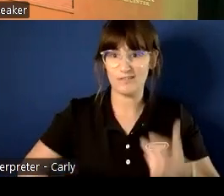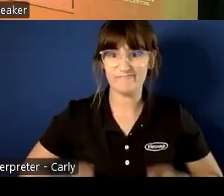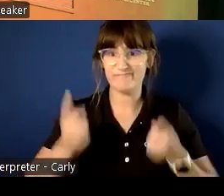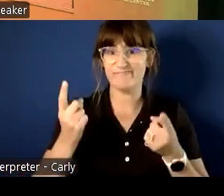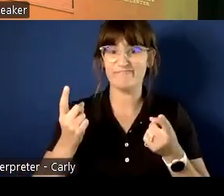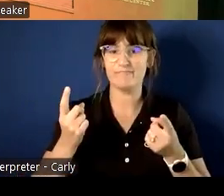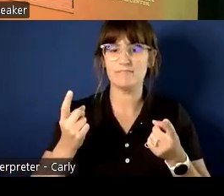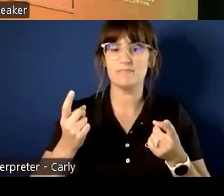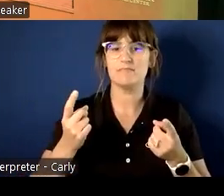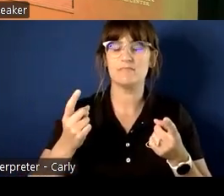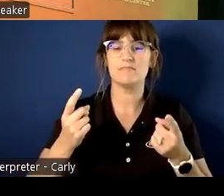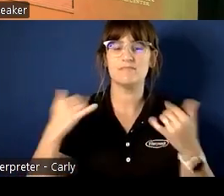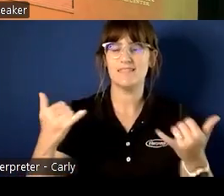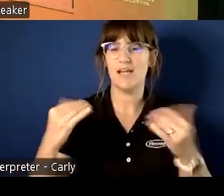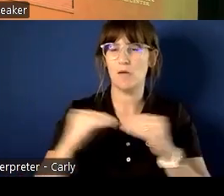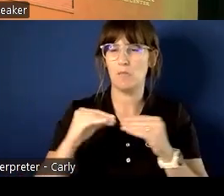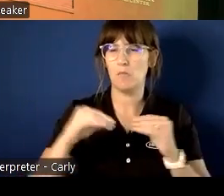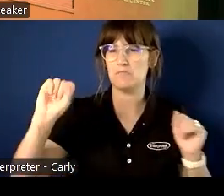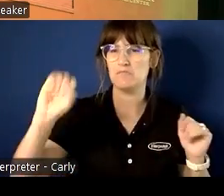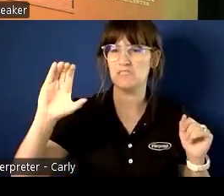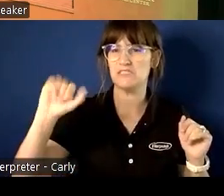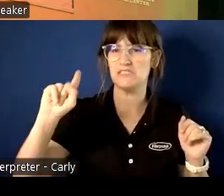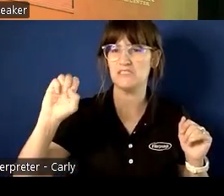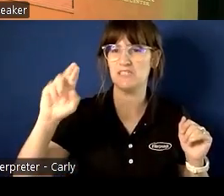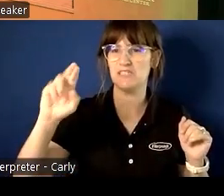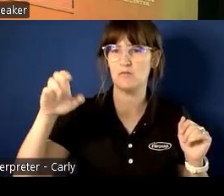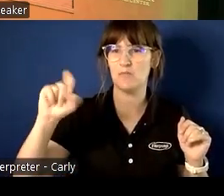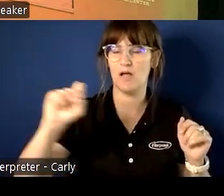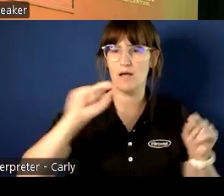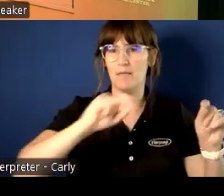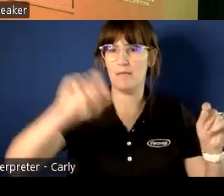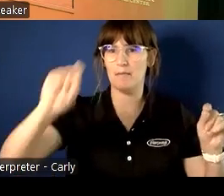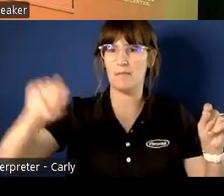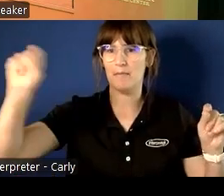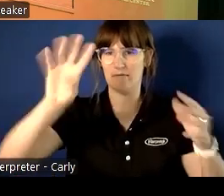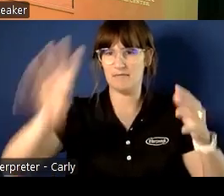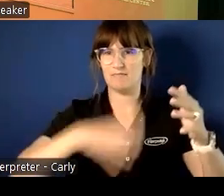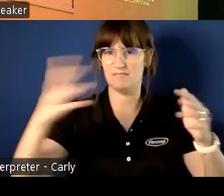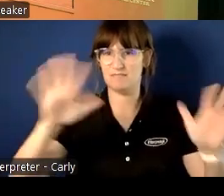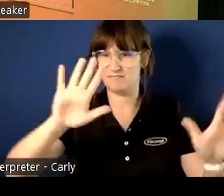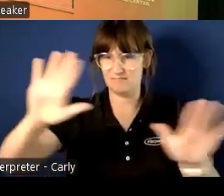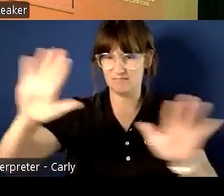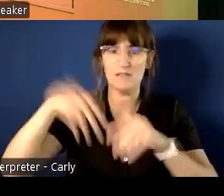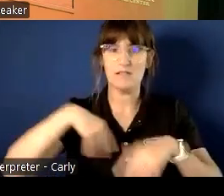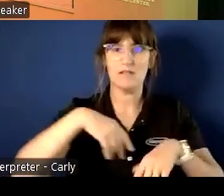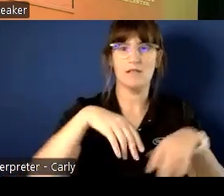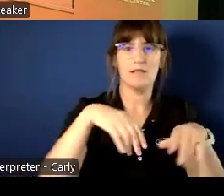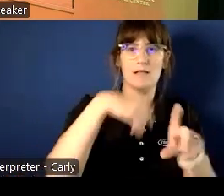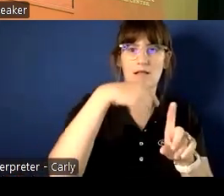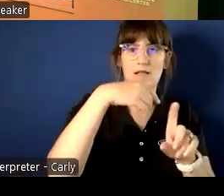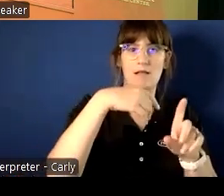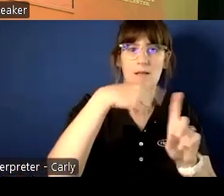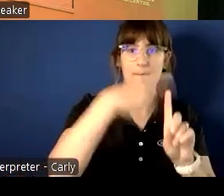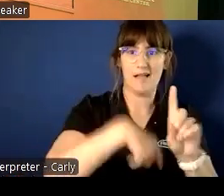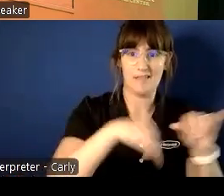and do a kind of scatter plot of, okay, this is the month when the PHQ-9 score was measured. This was the total cost of care for that month,